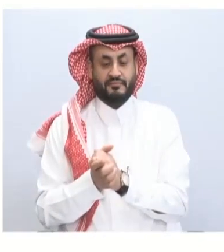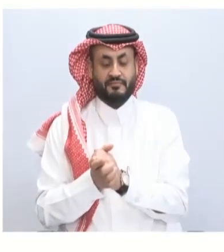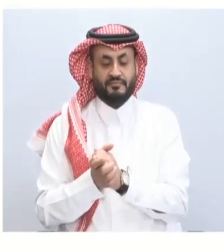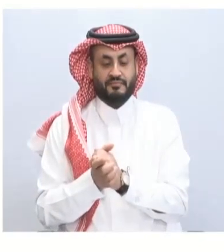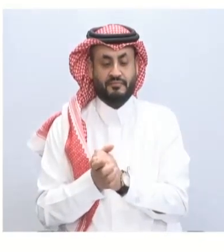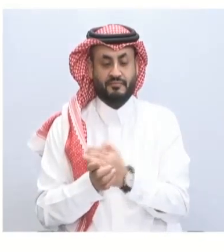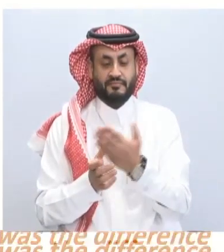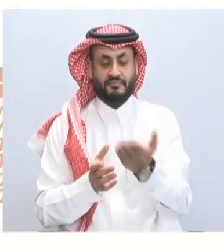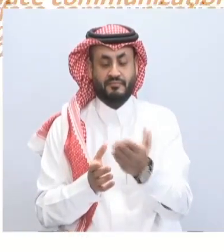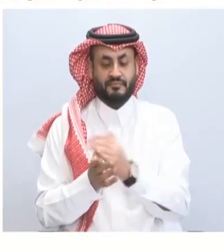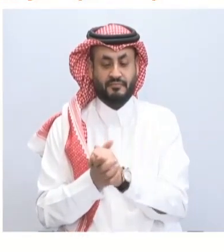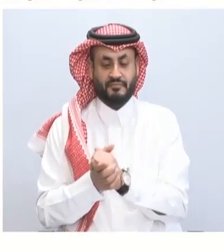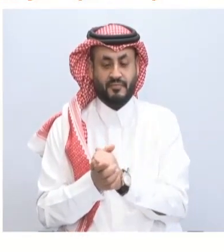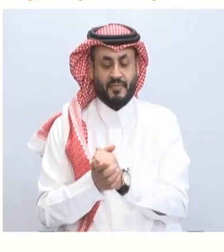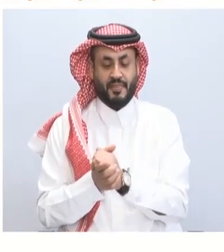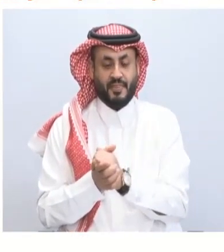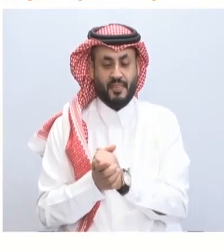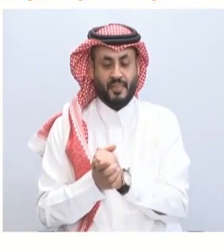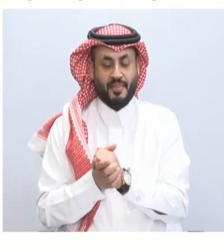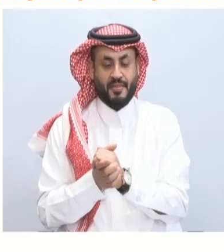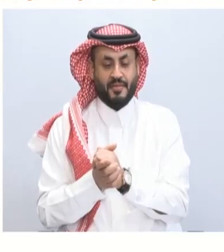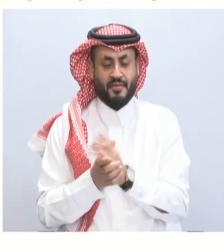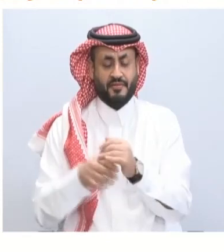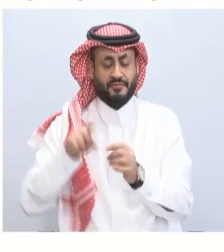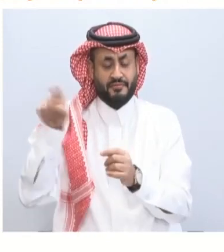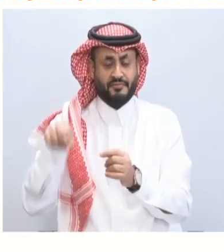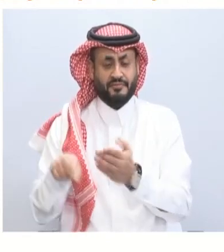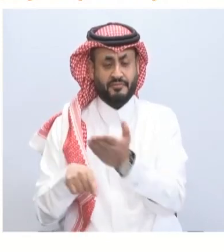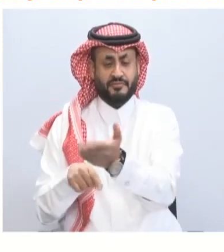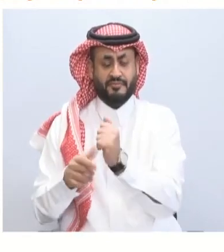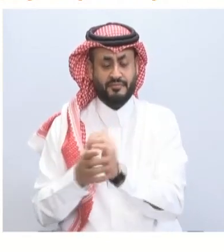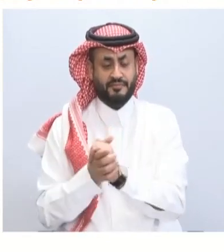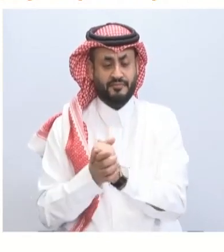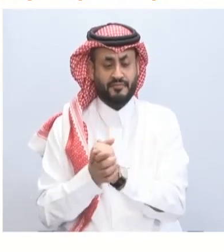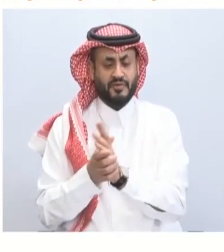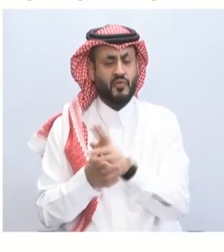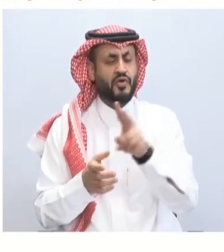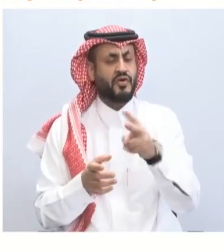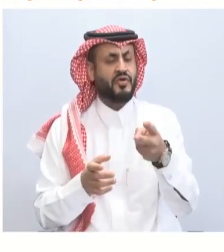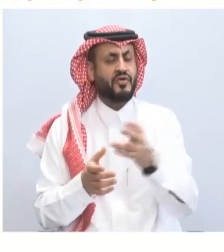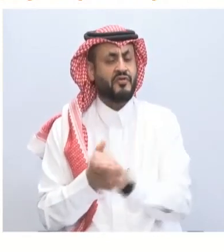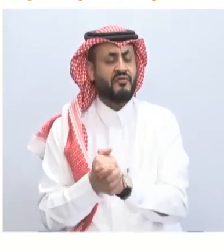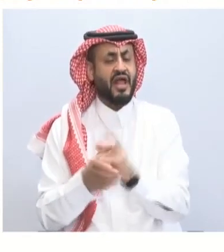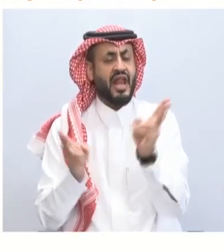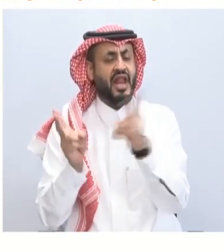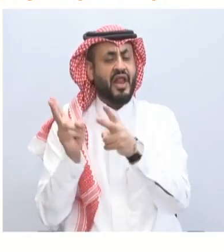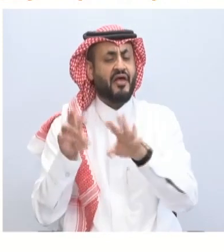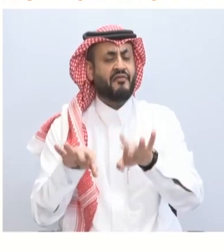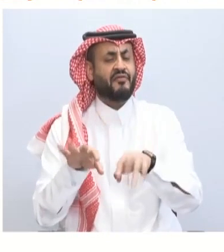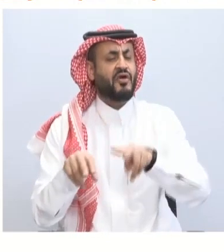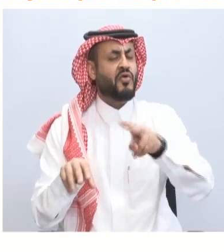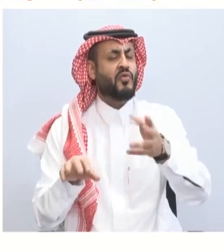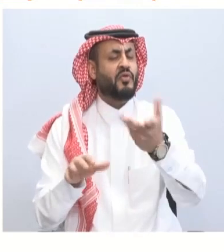Now we have here, there is a question, what was the difference between online and face-to-face communication